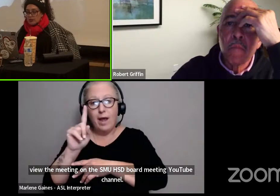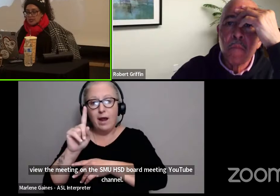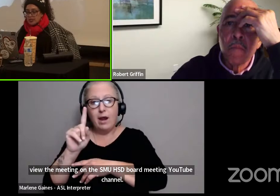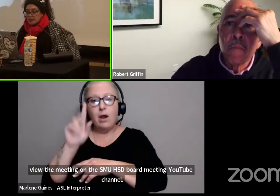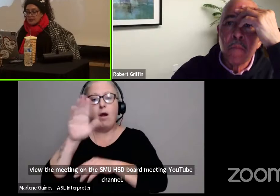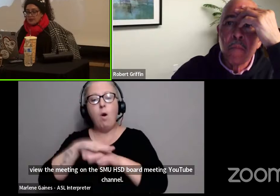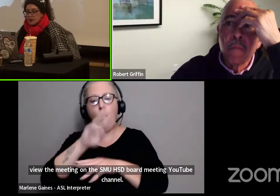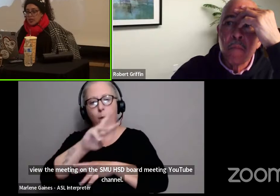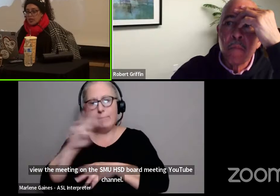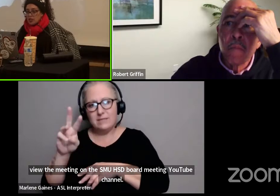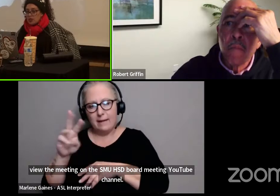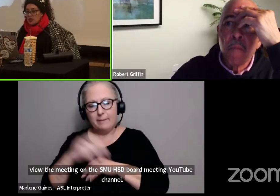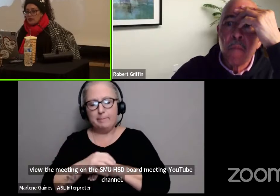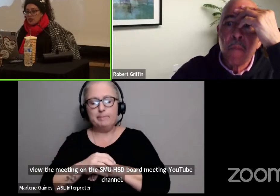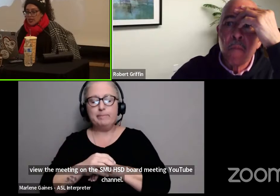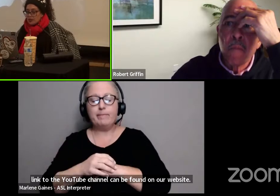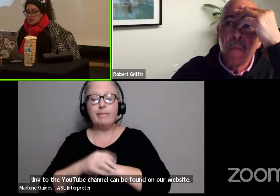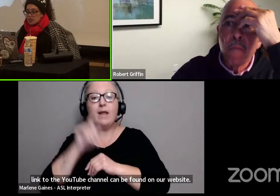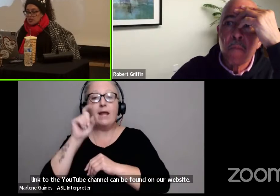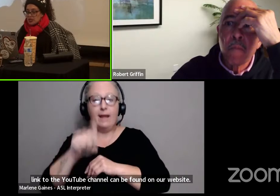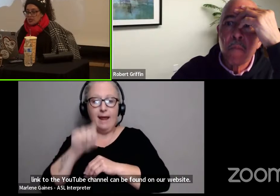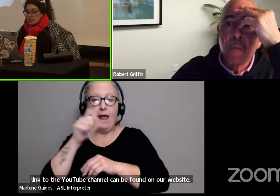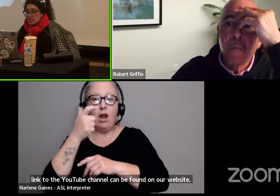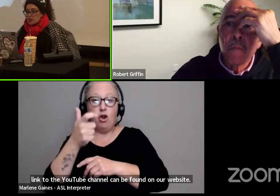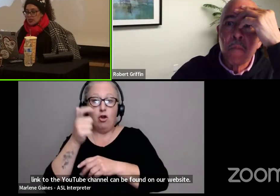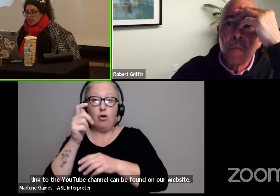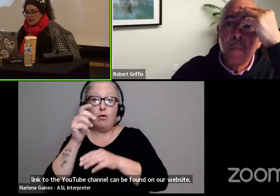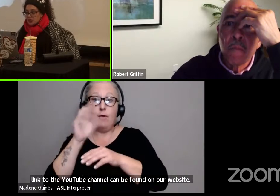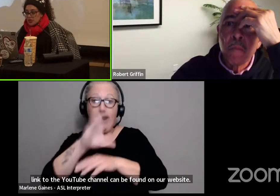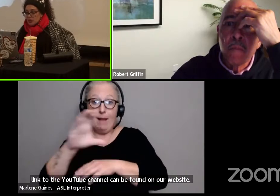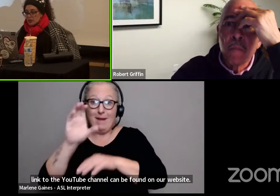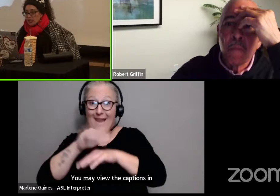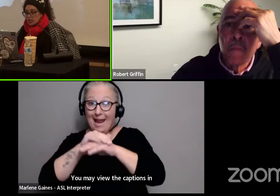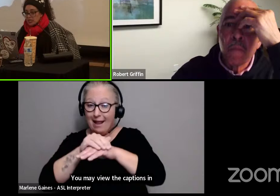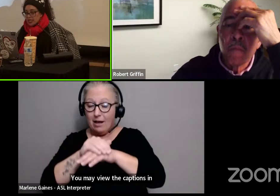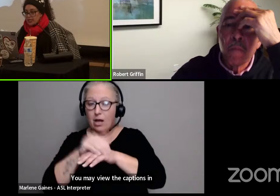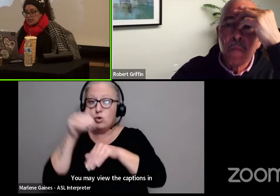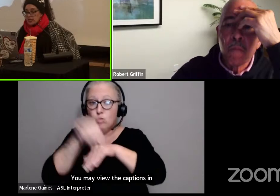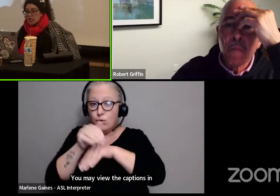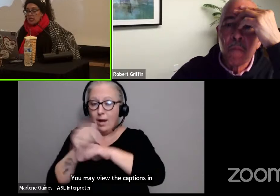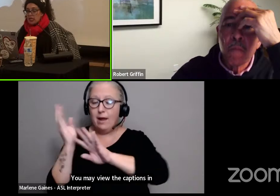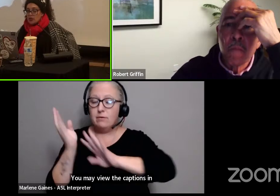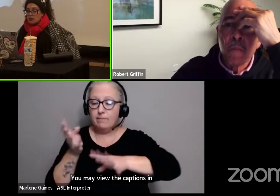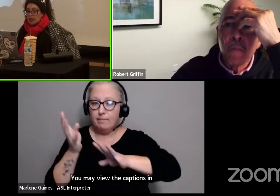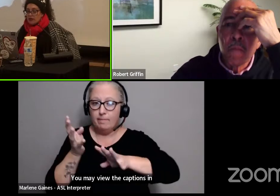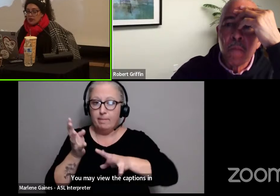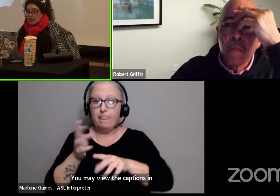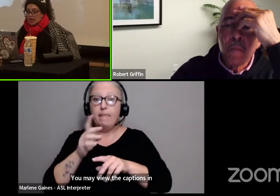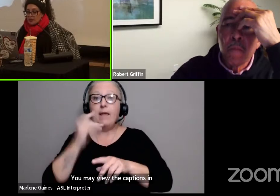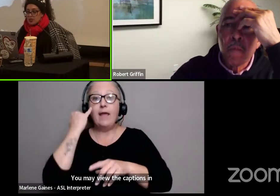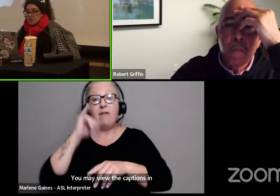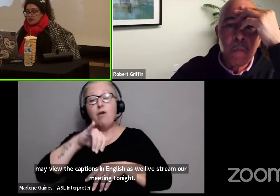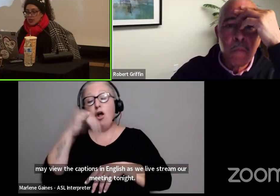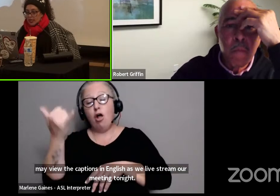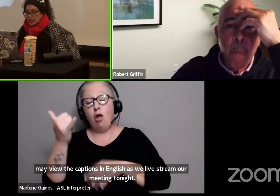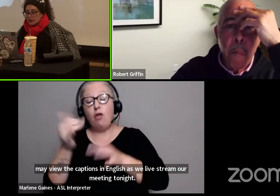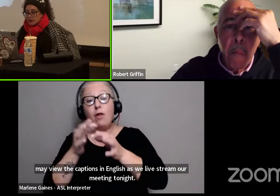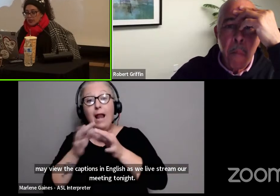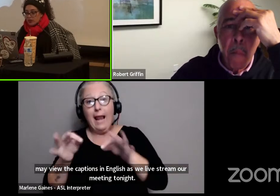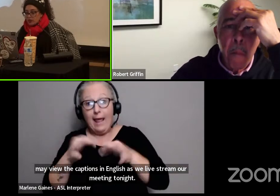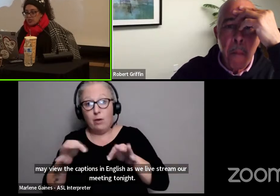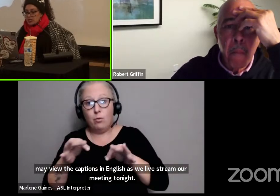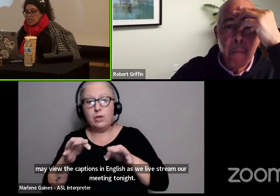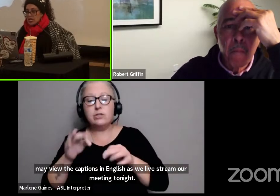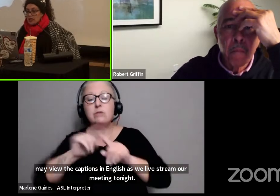on our website. You may view the captions in English as we live stream our meeting tonight, and you may view the captions in a variety of